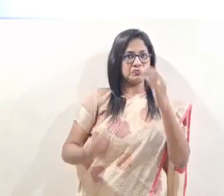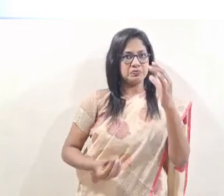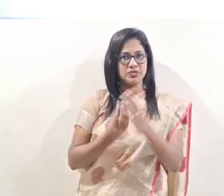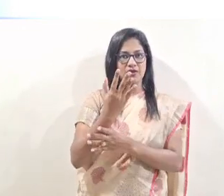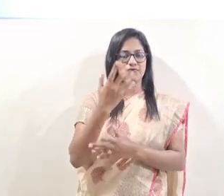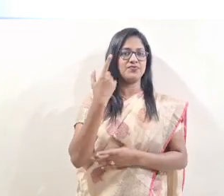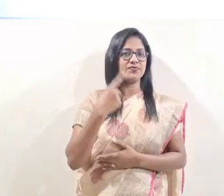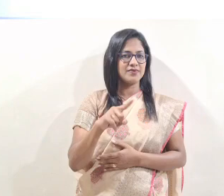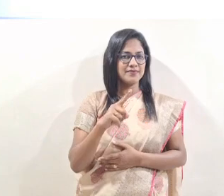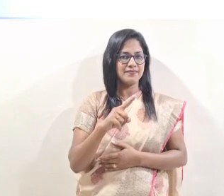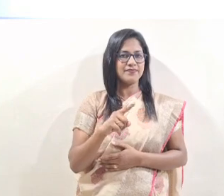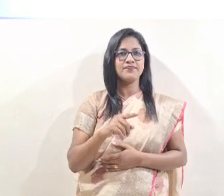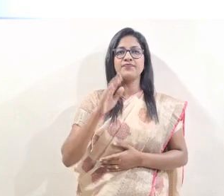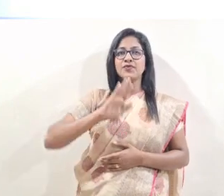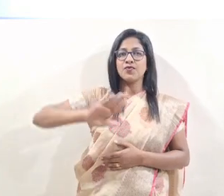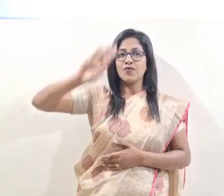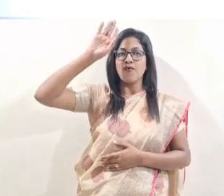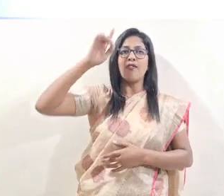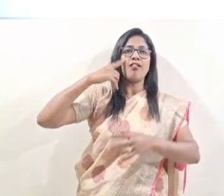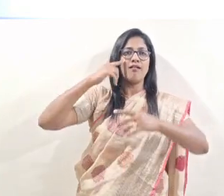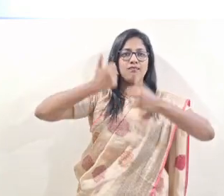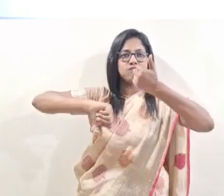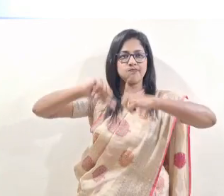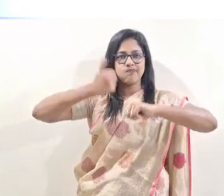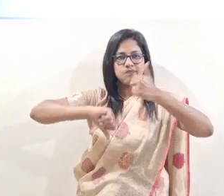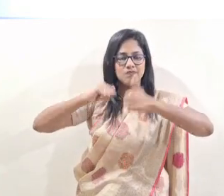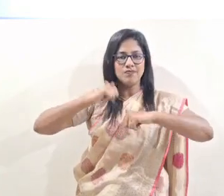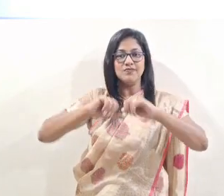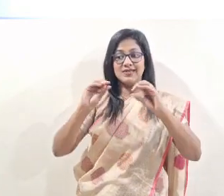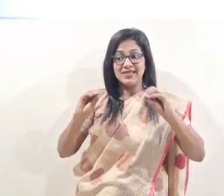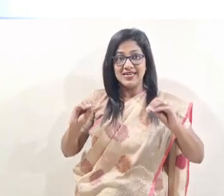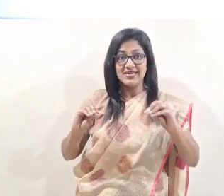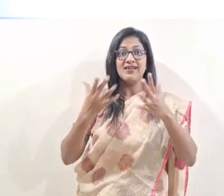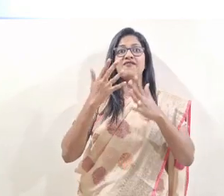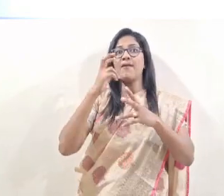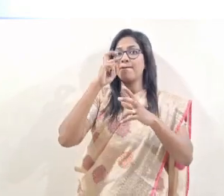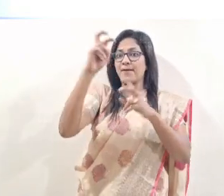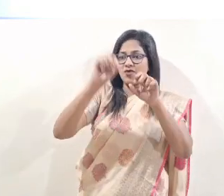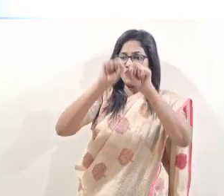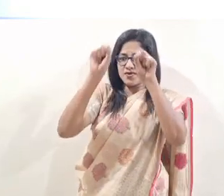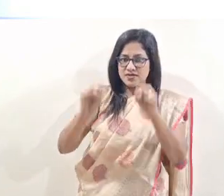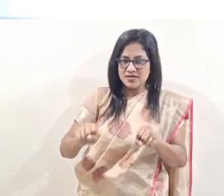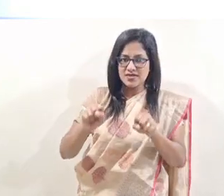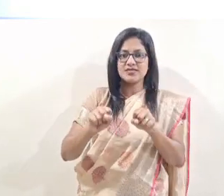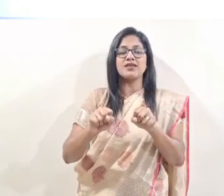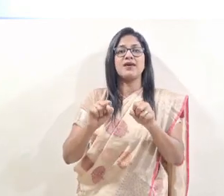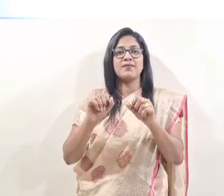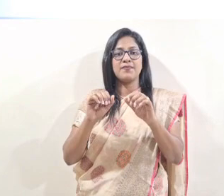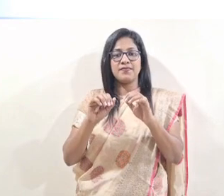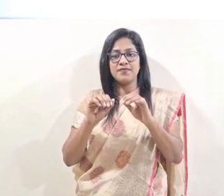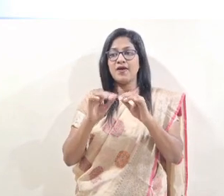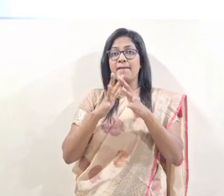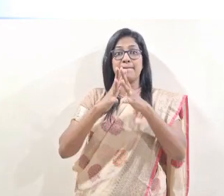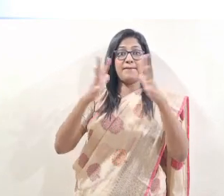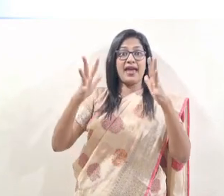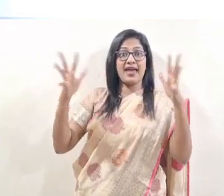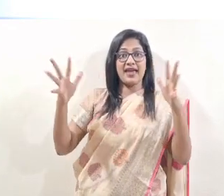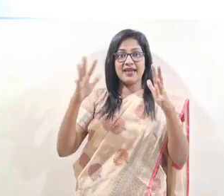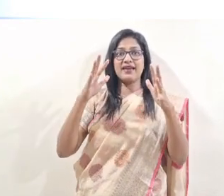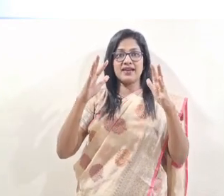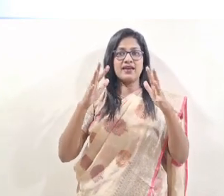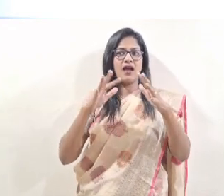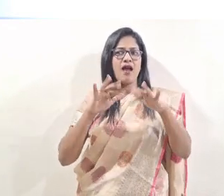India, where we started experimenting on the metro systems, mass urban mobility